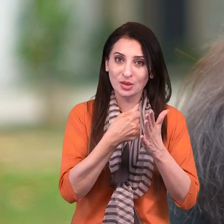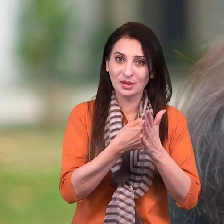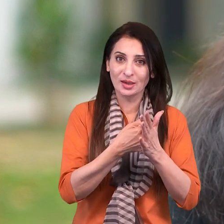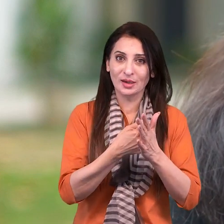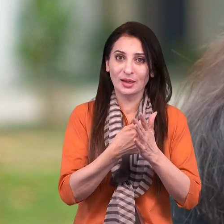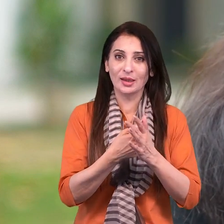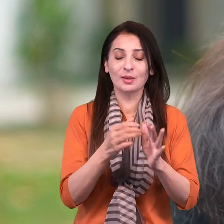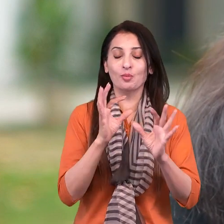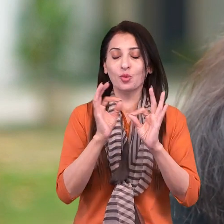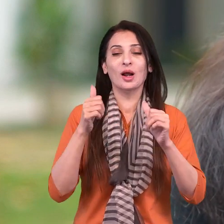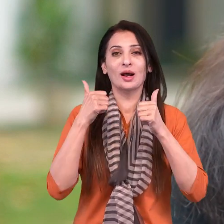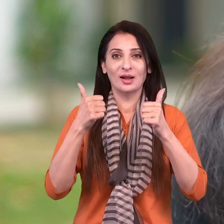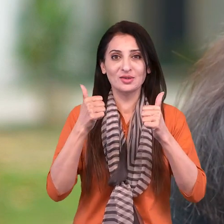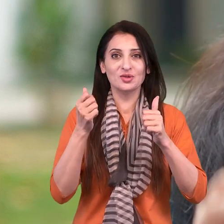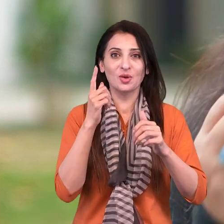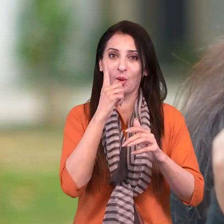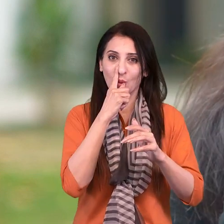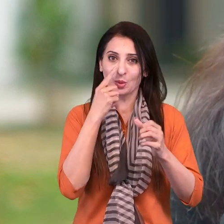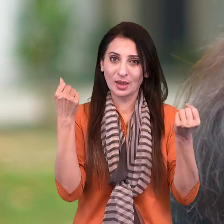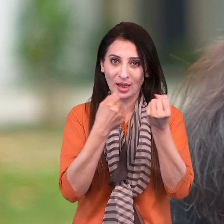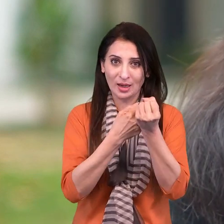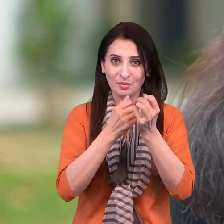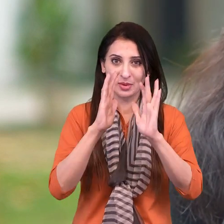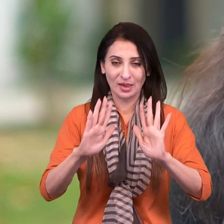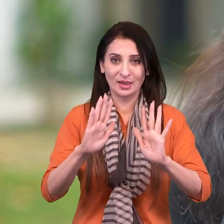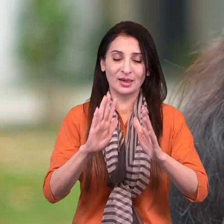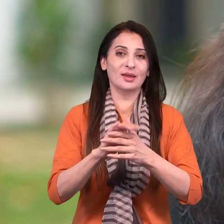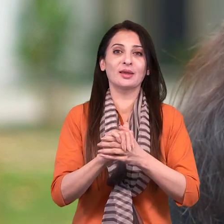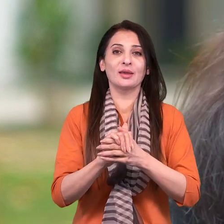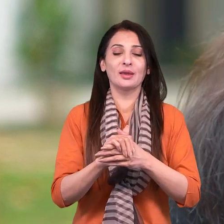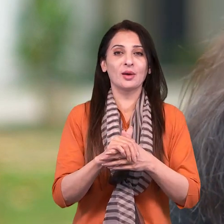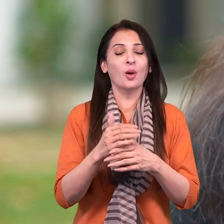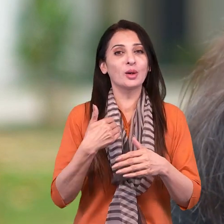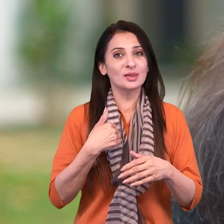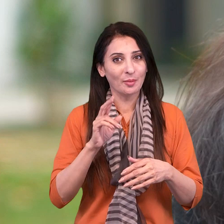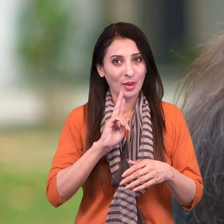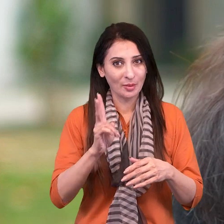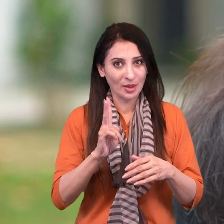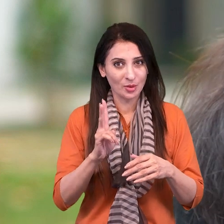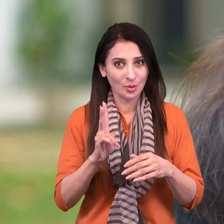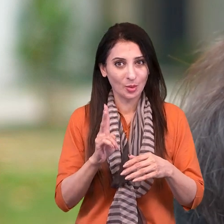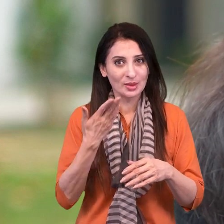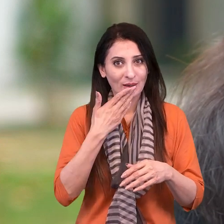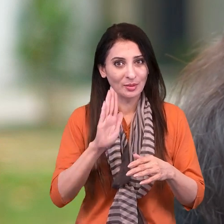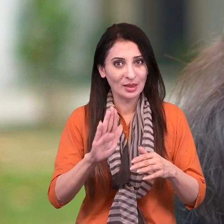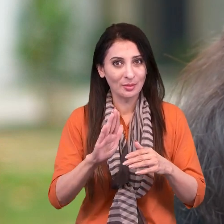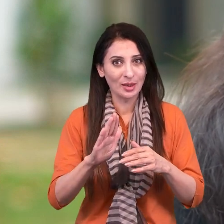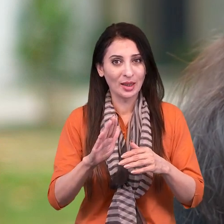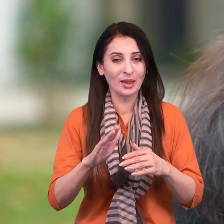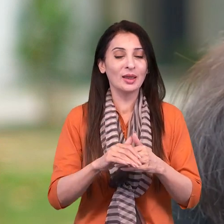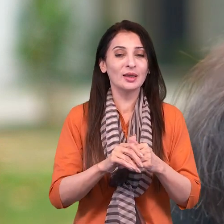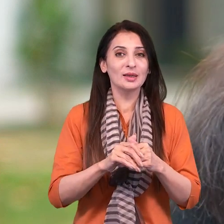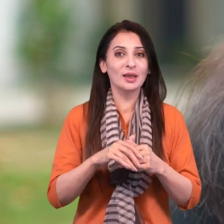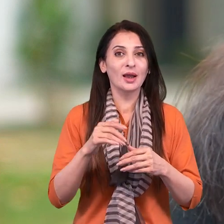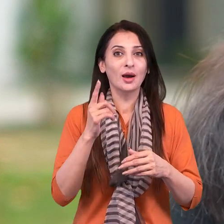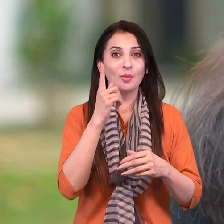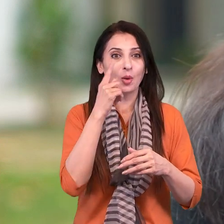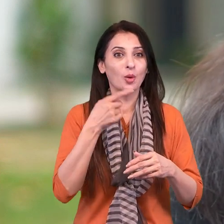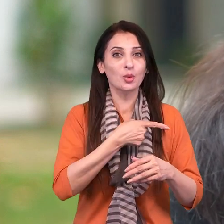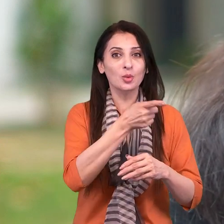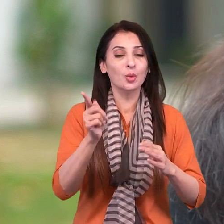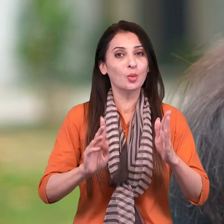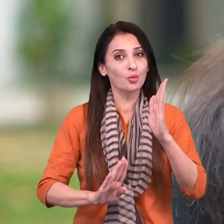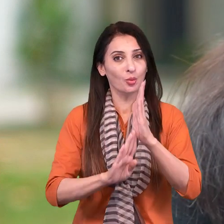to provide women in what they're comfortable in. When I say that, that means just not comfort. We